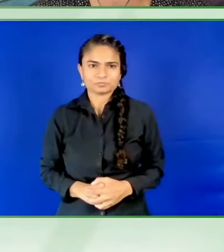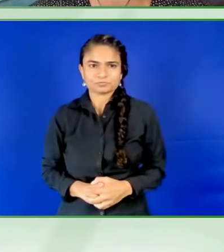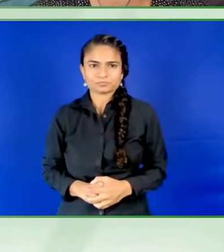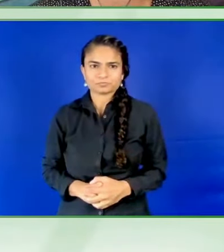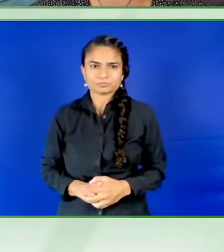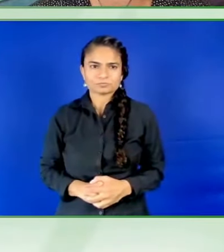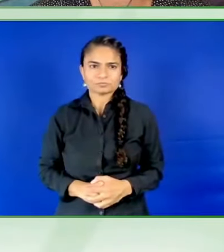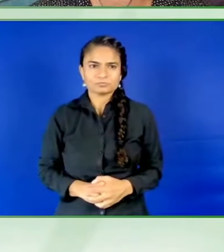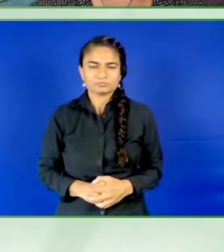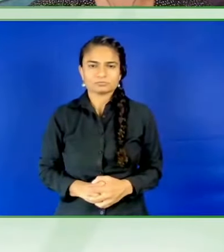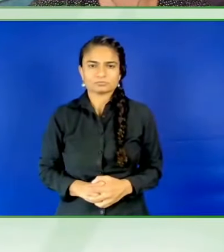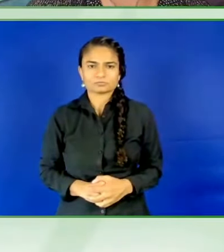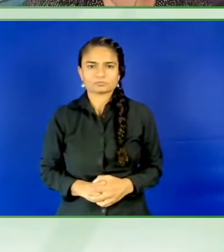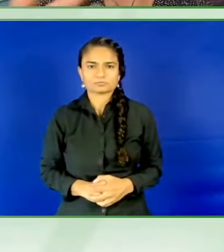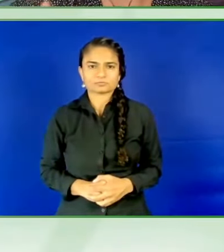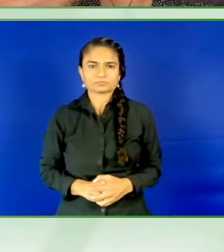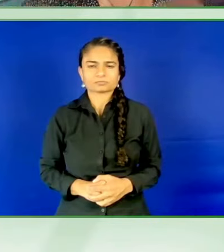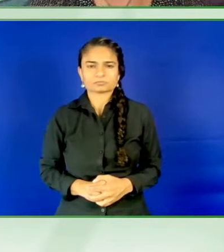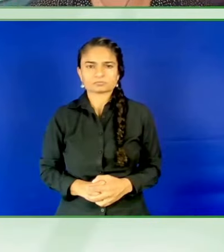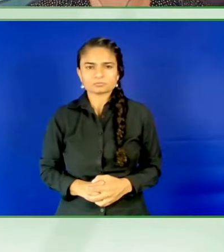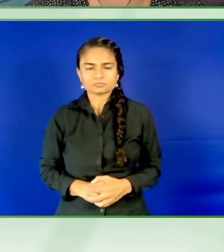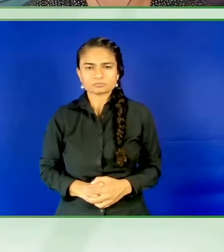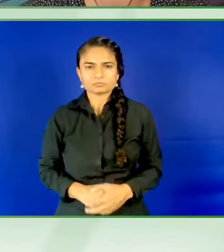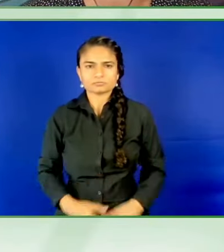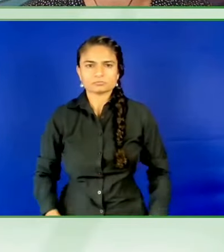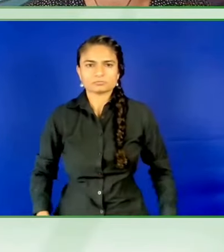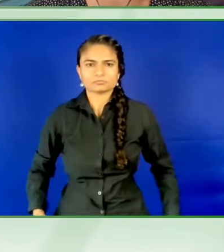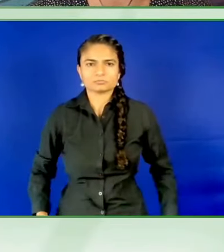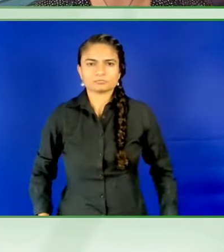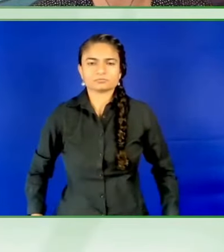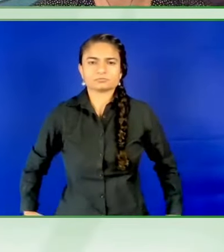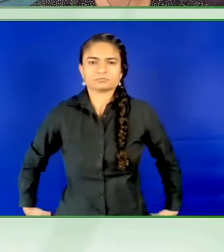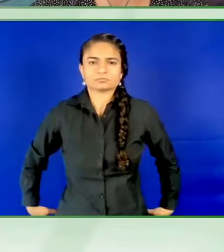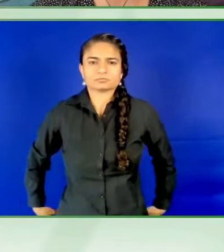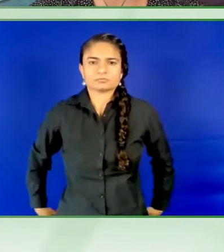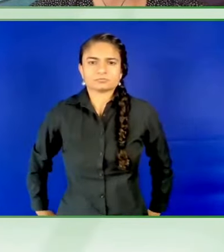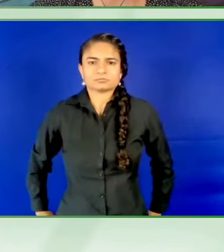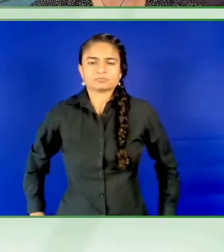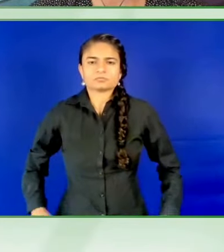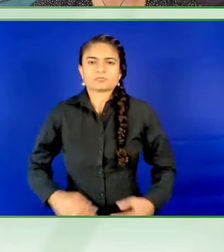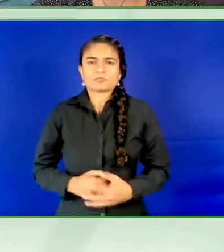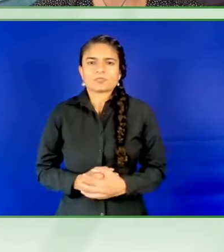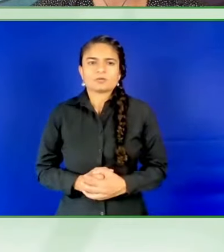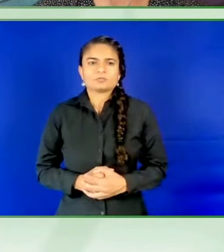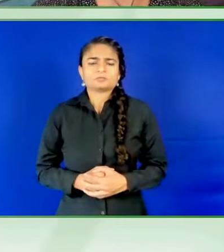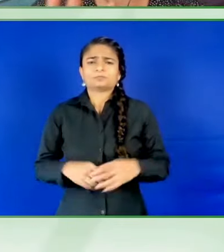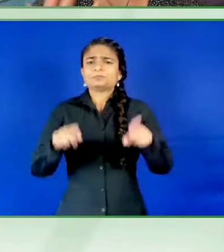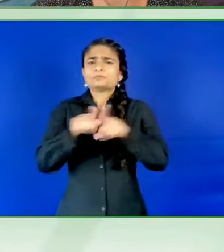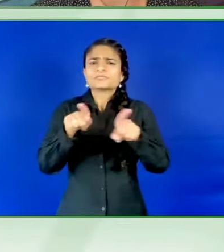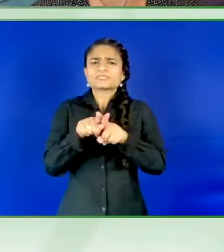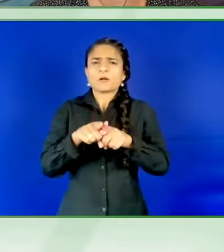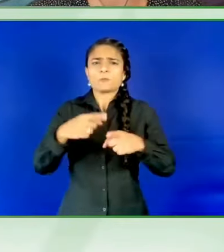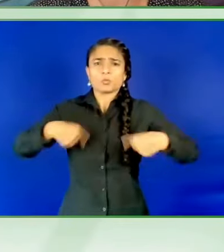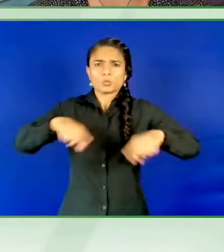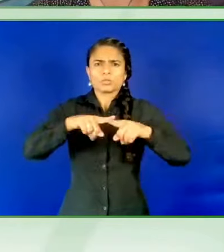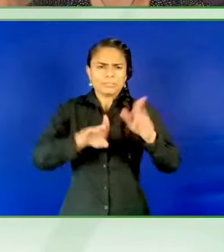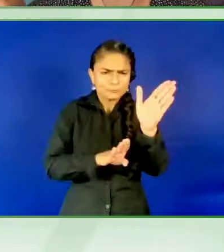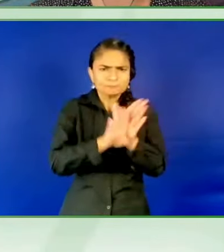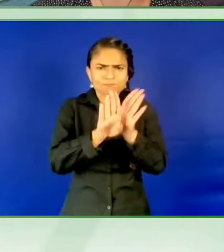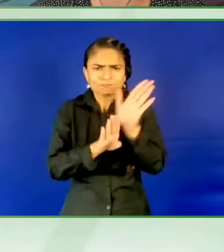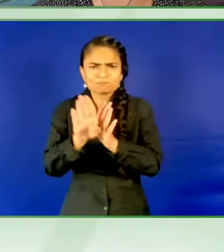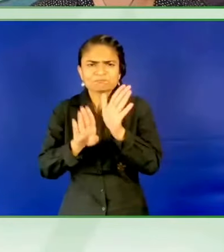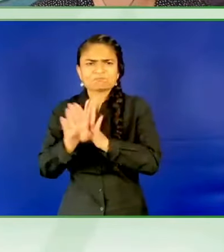difference in the developed inclusive astronomy in Chile. It was the three solar eclipses we